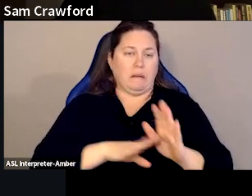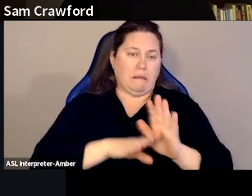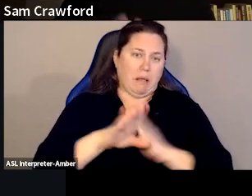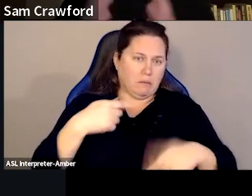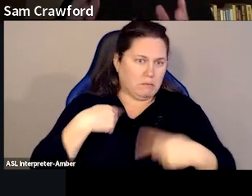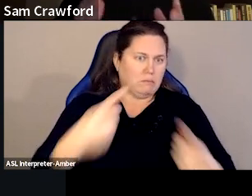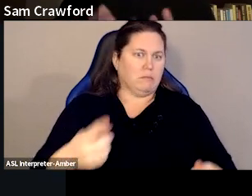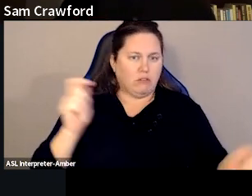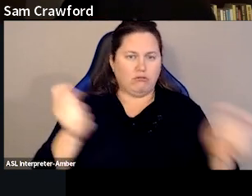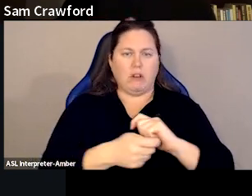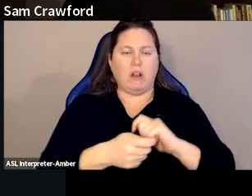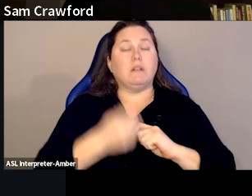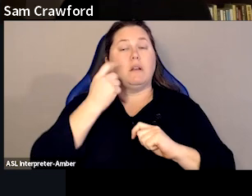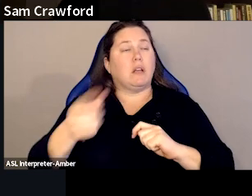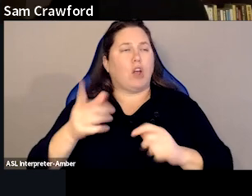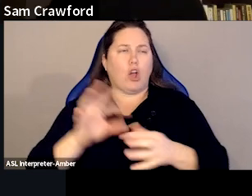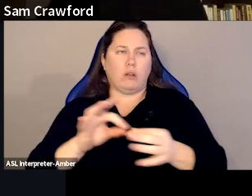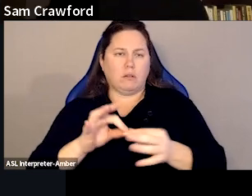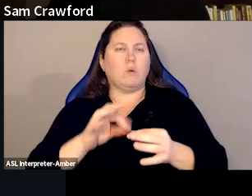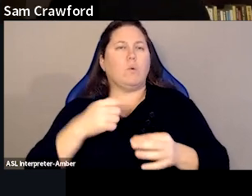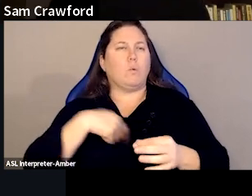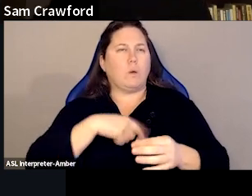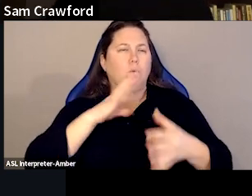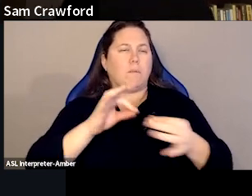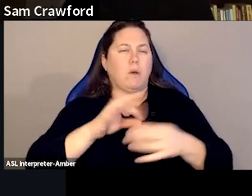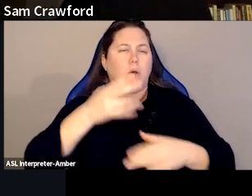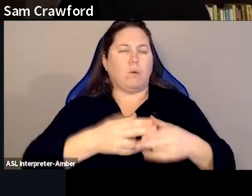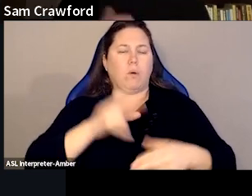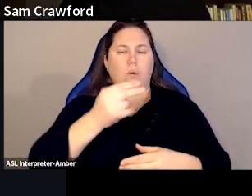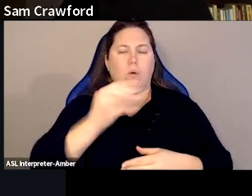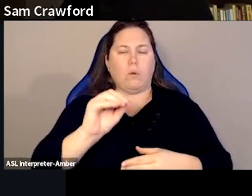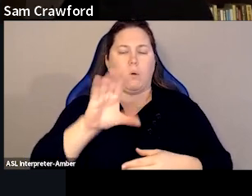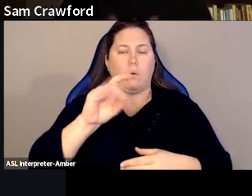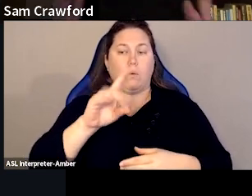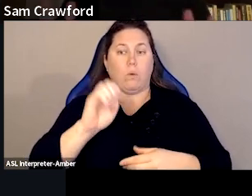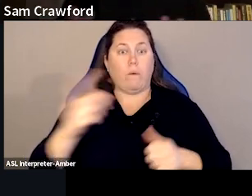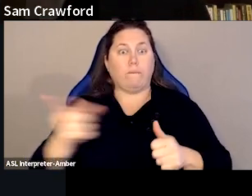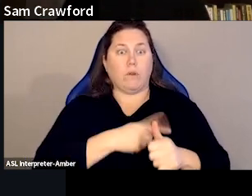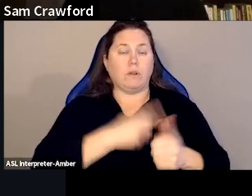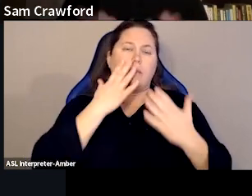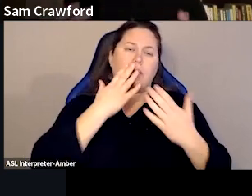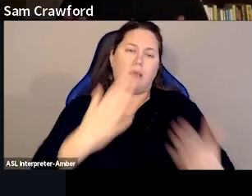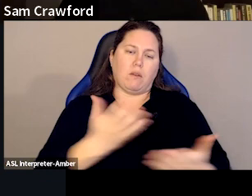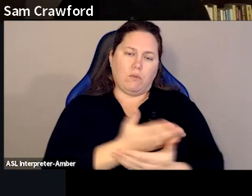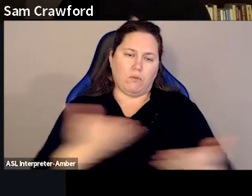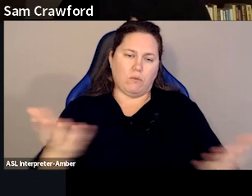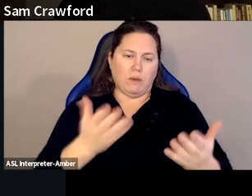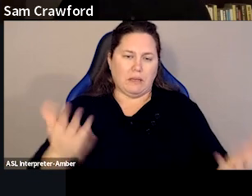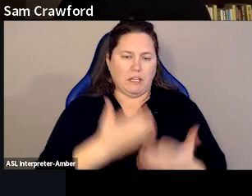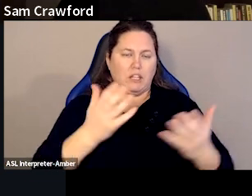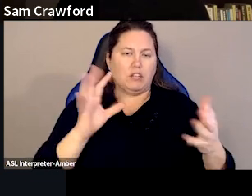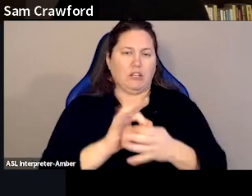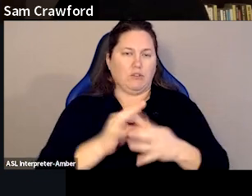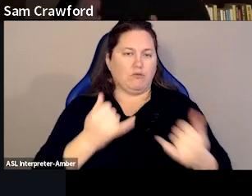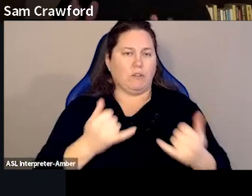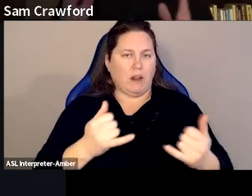mentioned, we're going to be talking quite a lot about no code. So first of all, I just want to say a huge thank you to everyone here today. It means a lot that